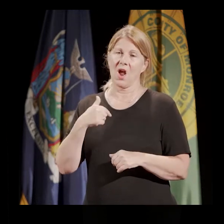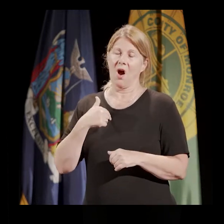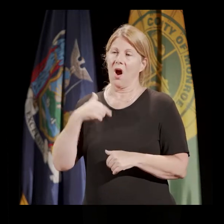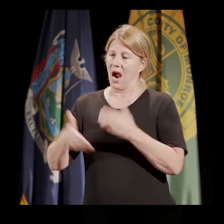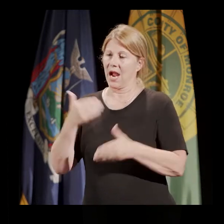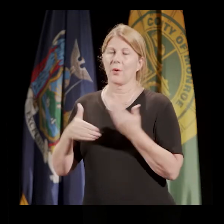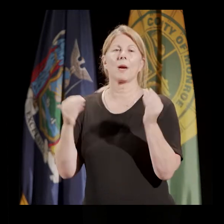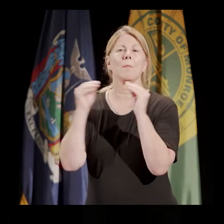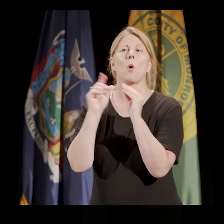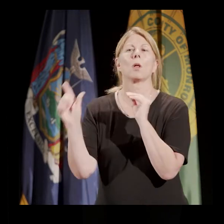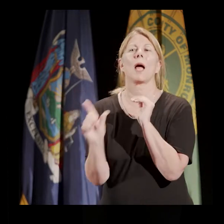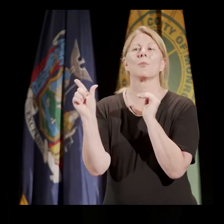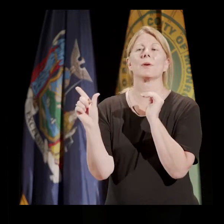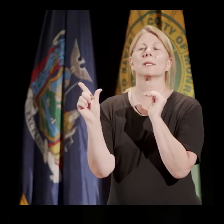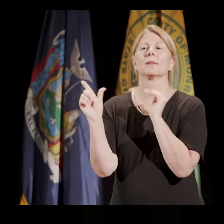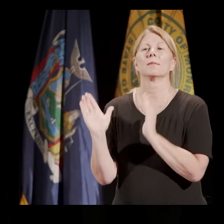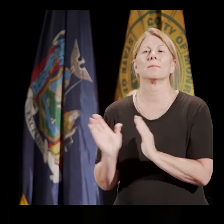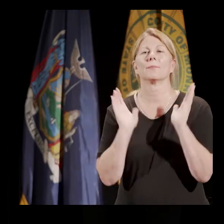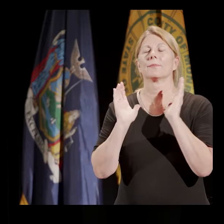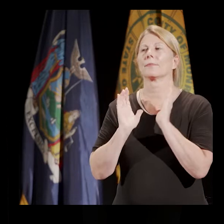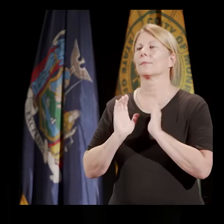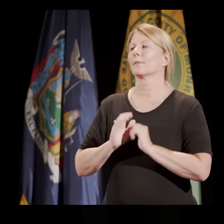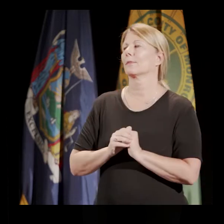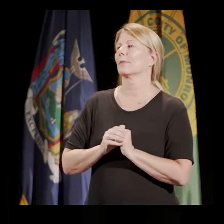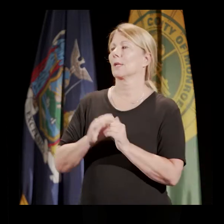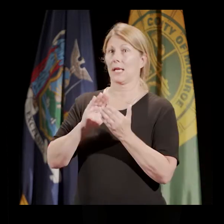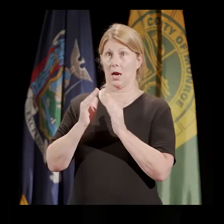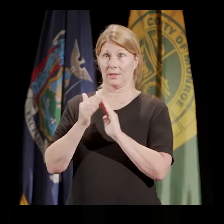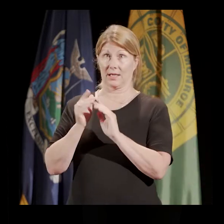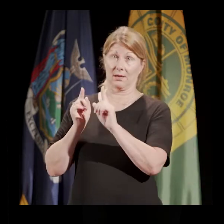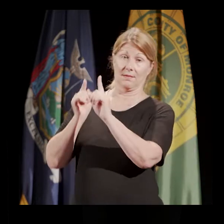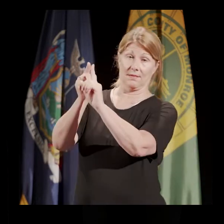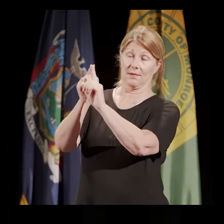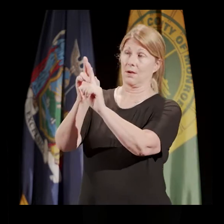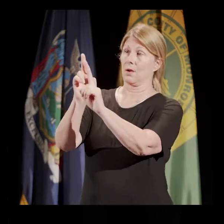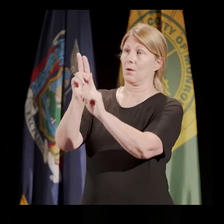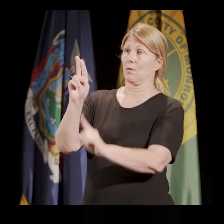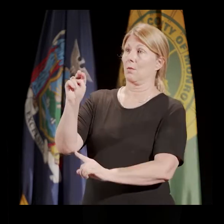We're hiring more children's librarians, and our city branch libraries offer kinder camps